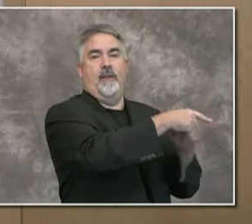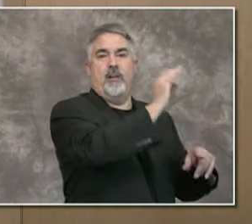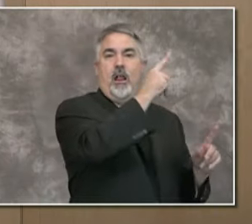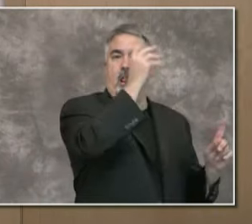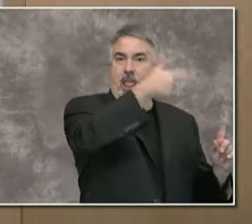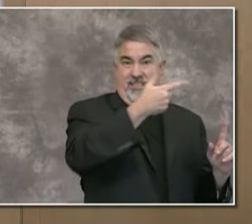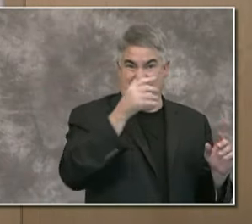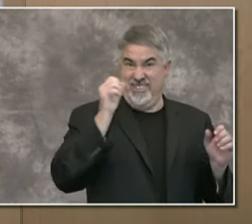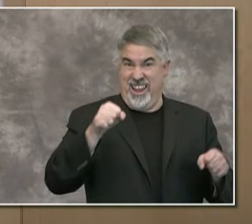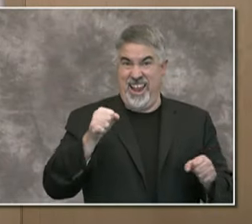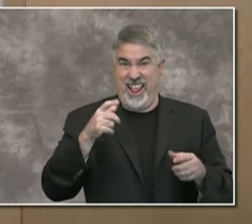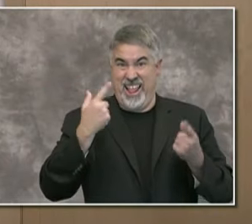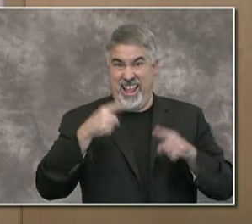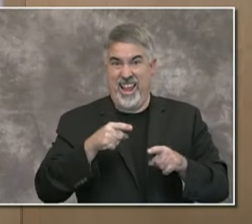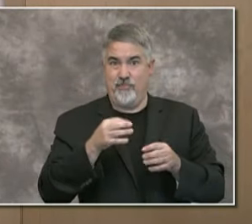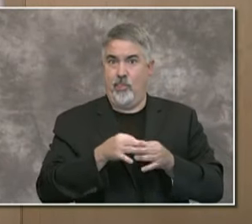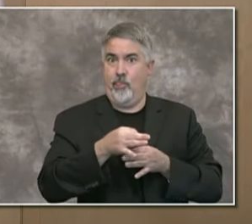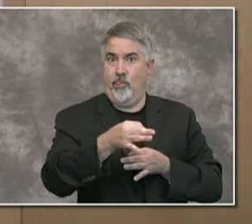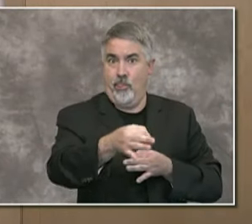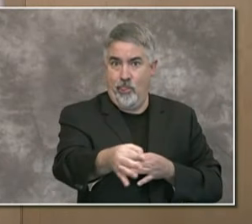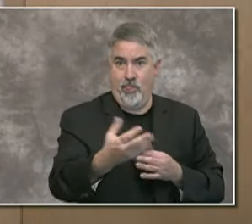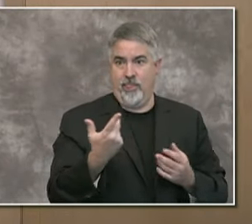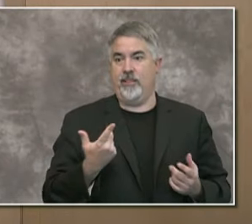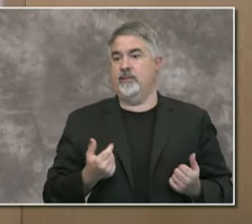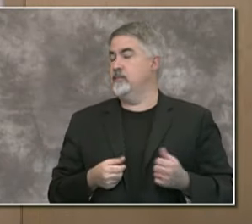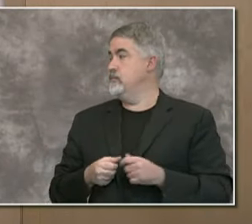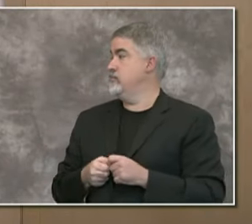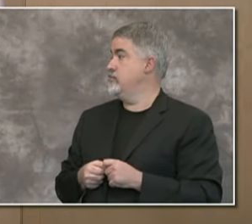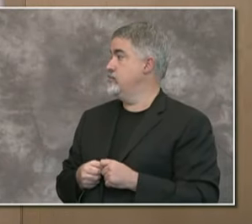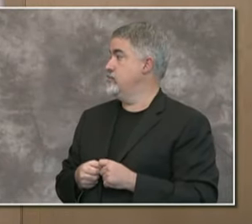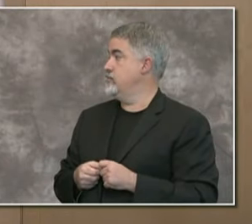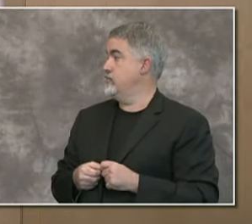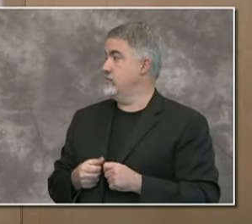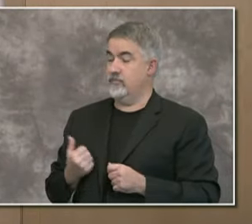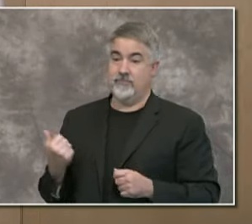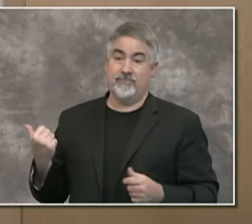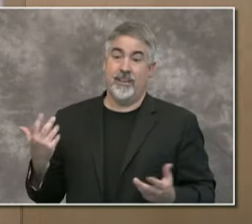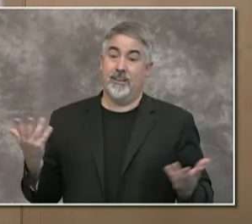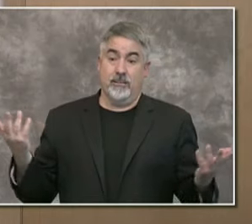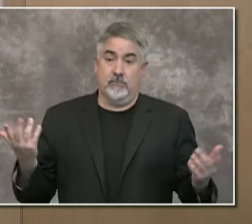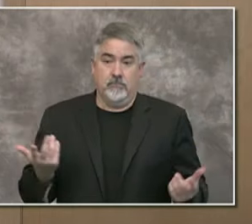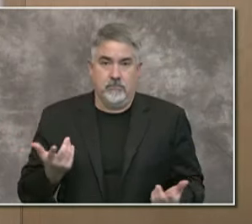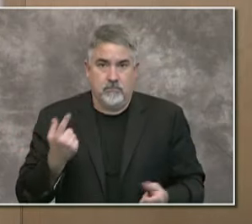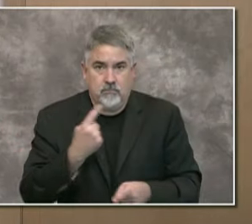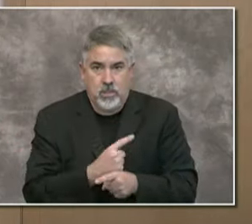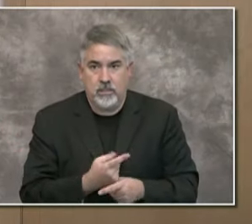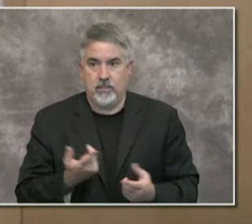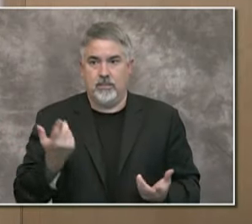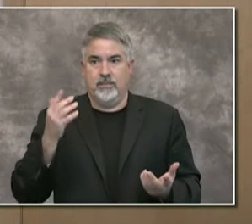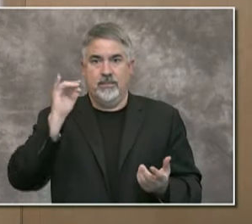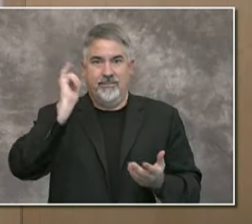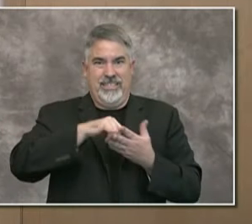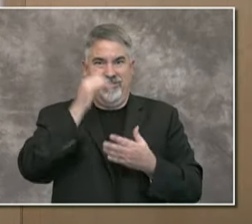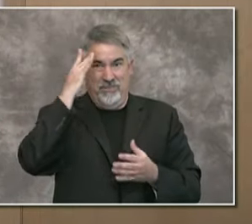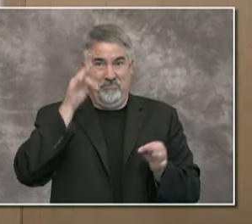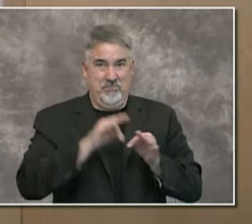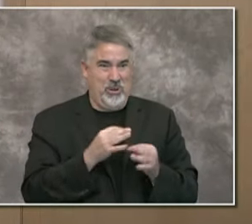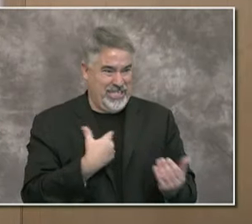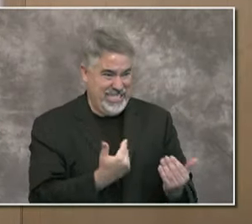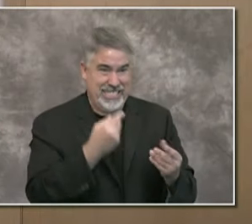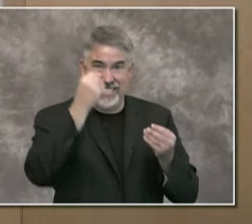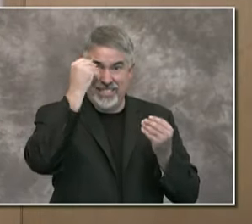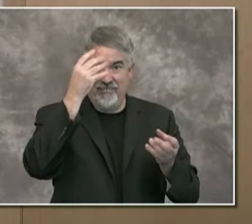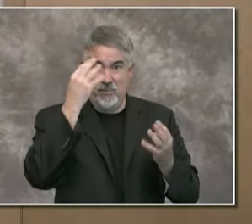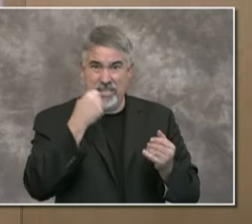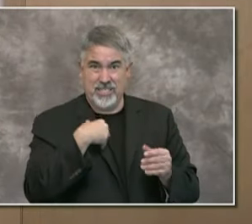48 hours because, again, we have to get the appropriate information to contact their employer. And that